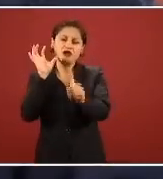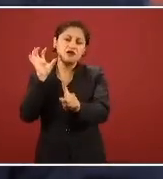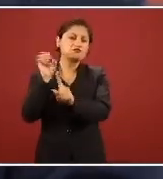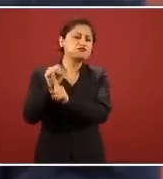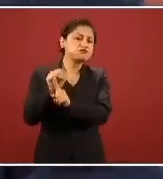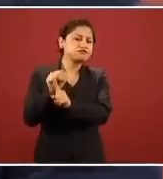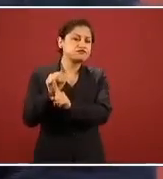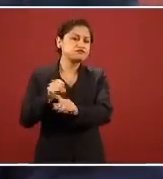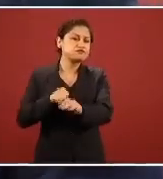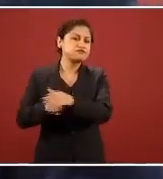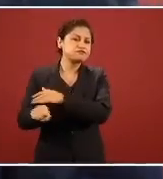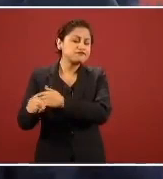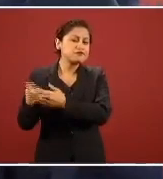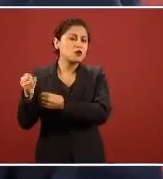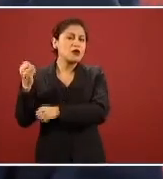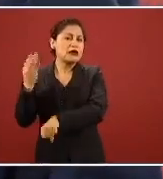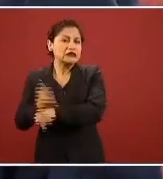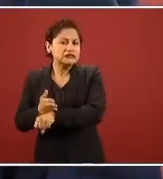it's not just a matter of.